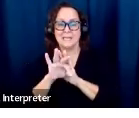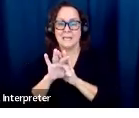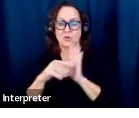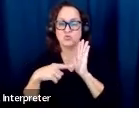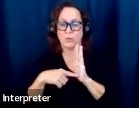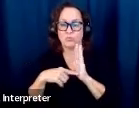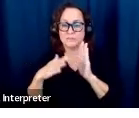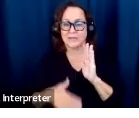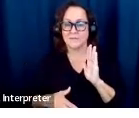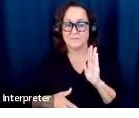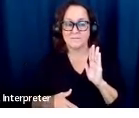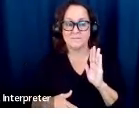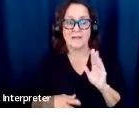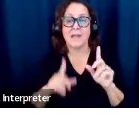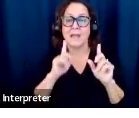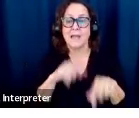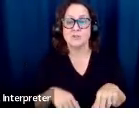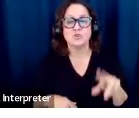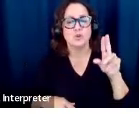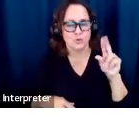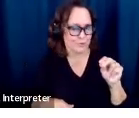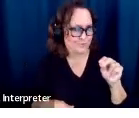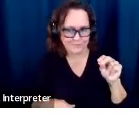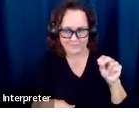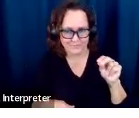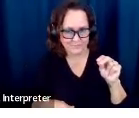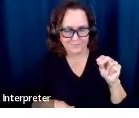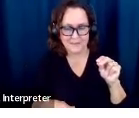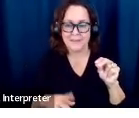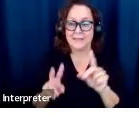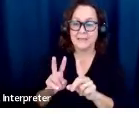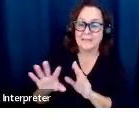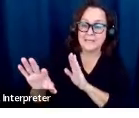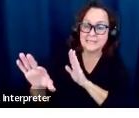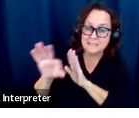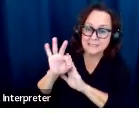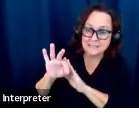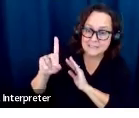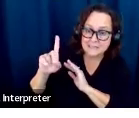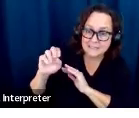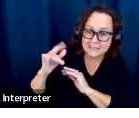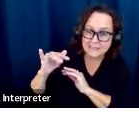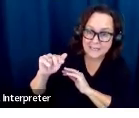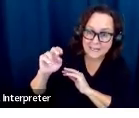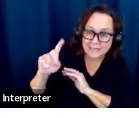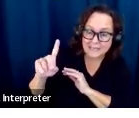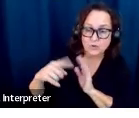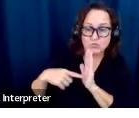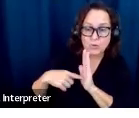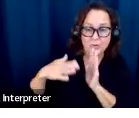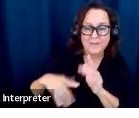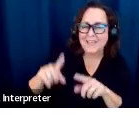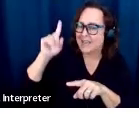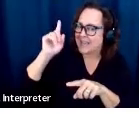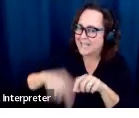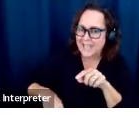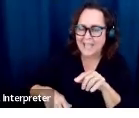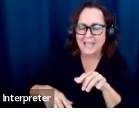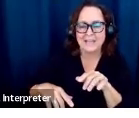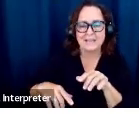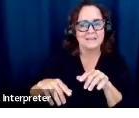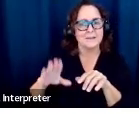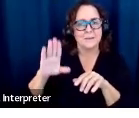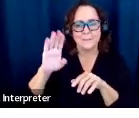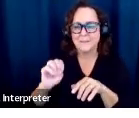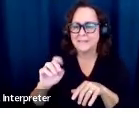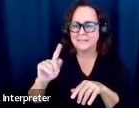self-direction. The answer to that is no. A designated representative cannot be the participant's TCM, service provider, or